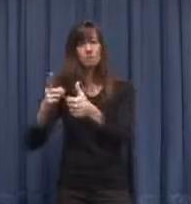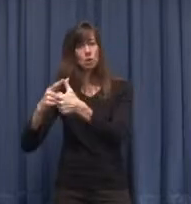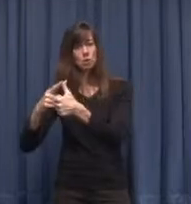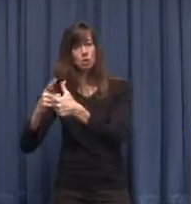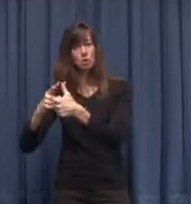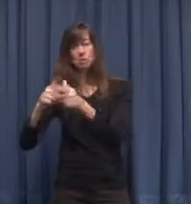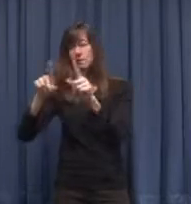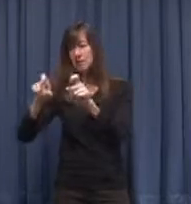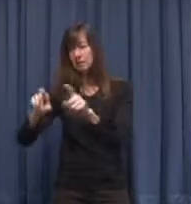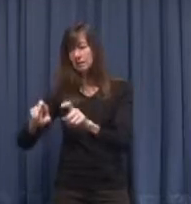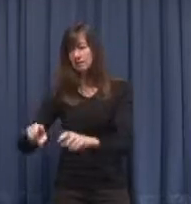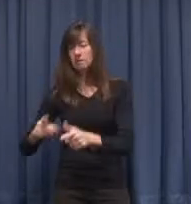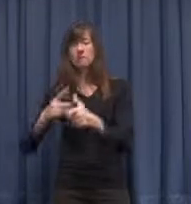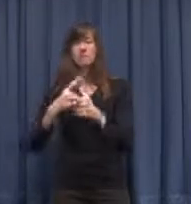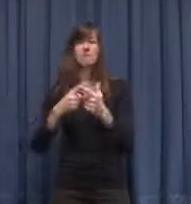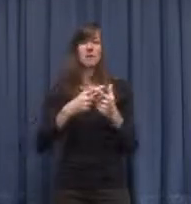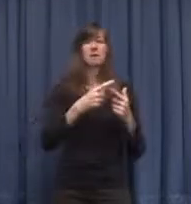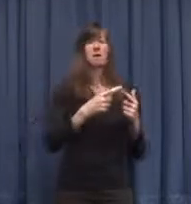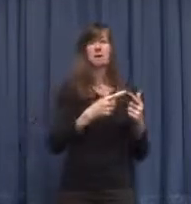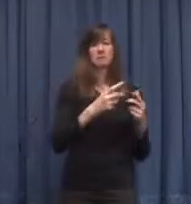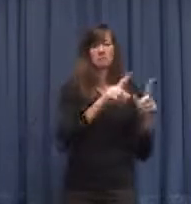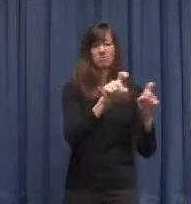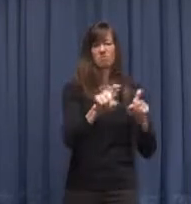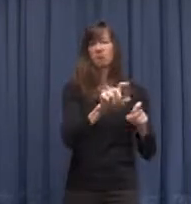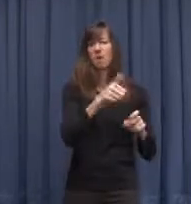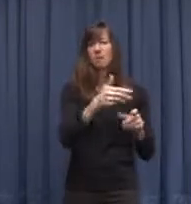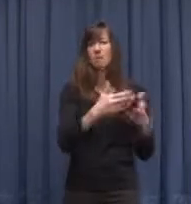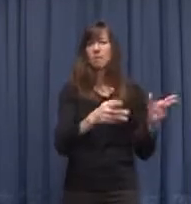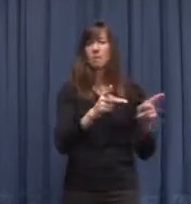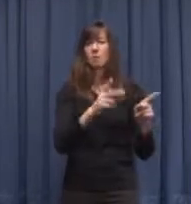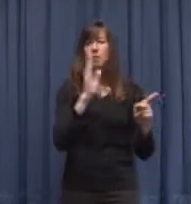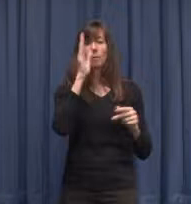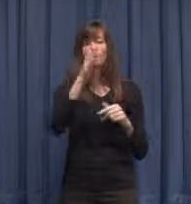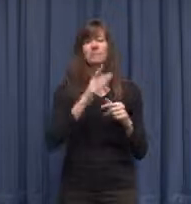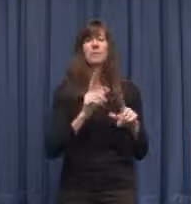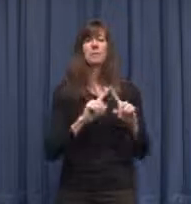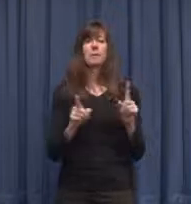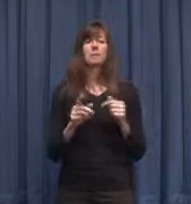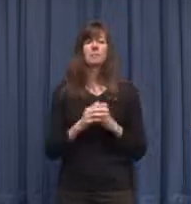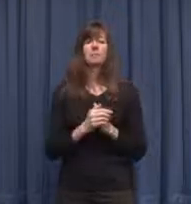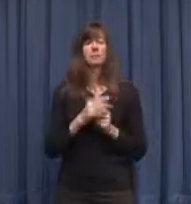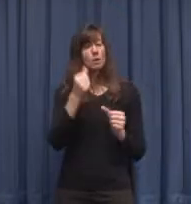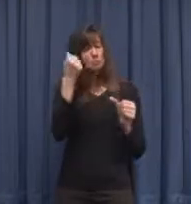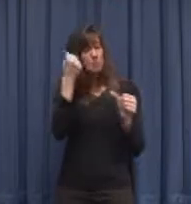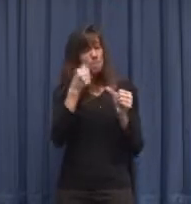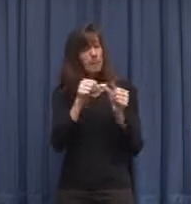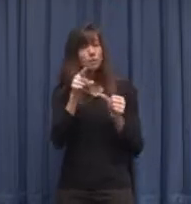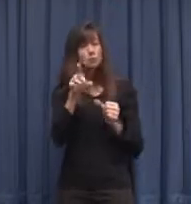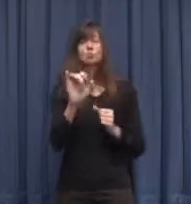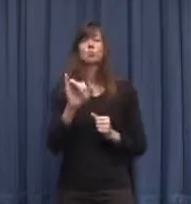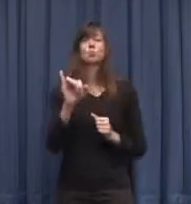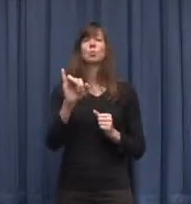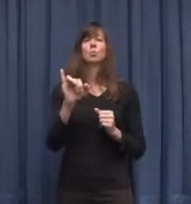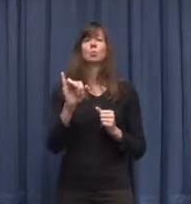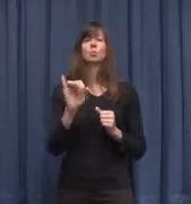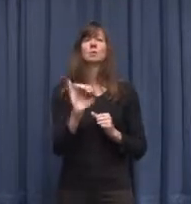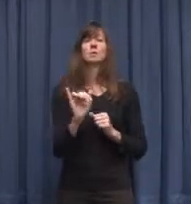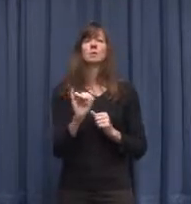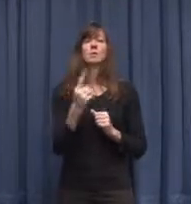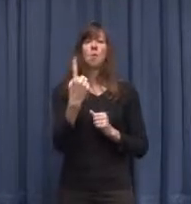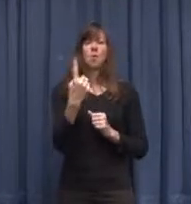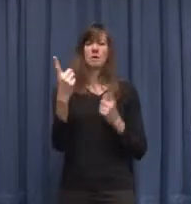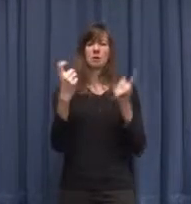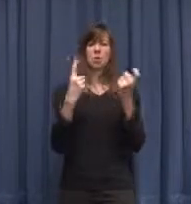more testing capacity. The other thing that I do want to remind people, one of the points and questions we've been getting is about setting